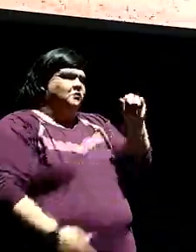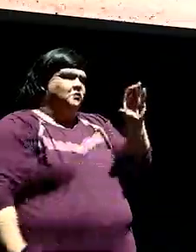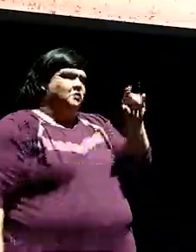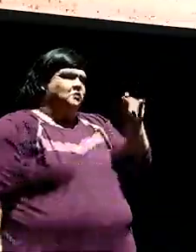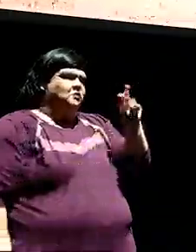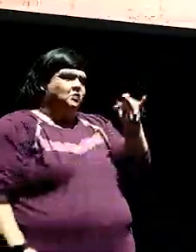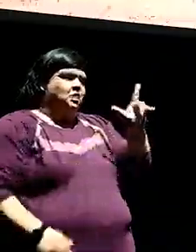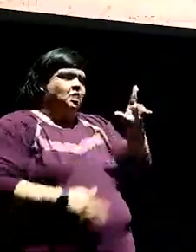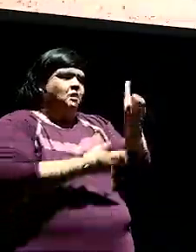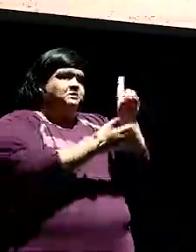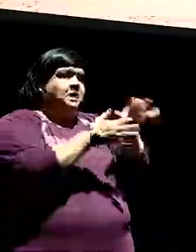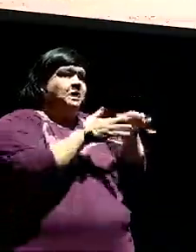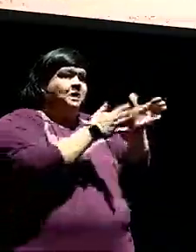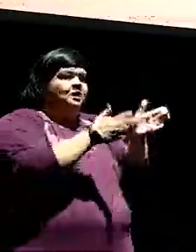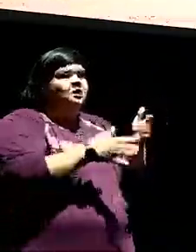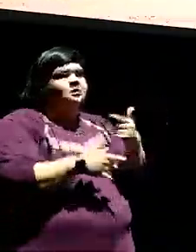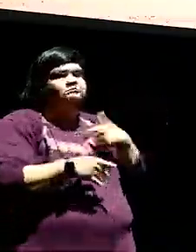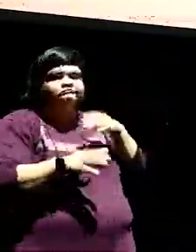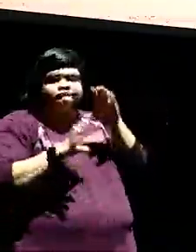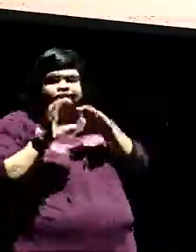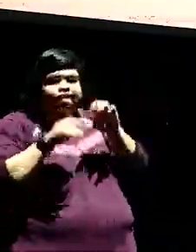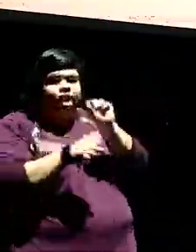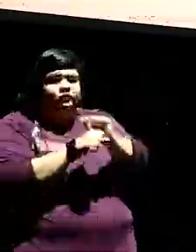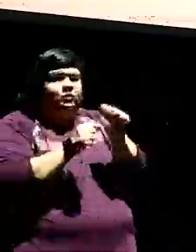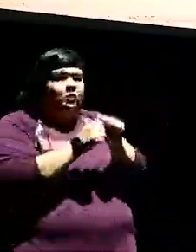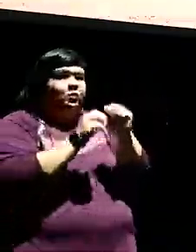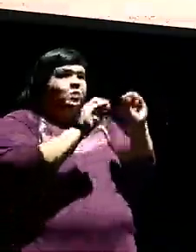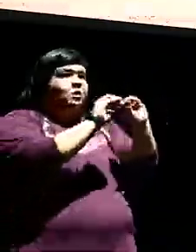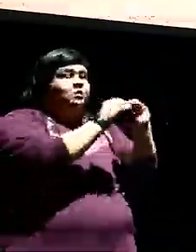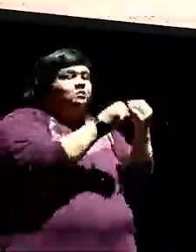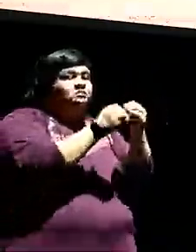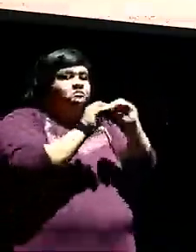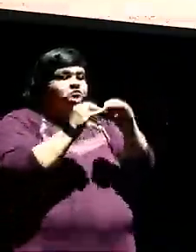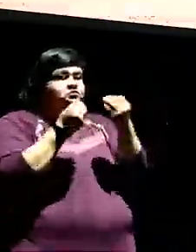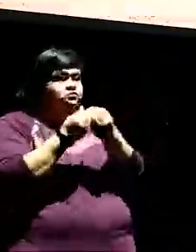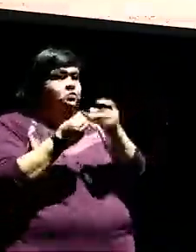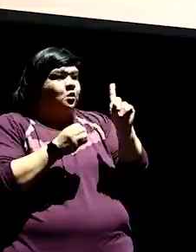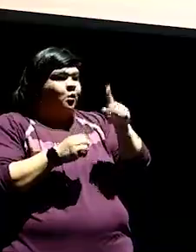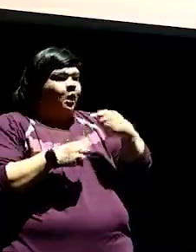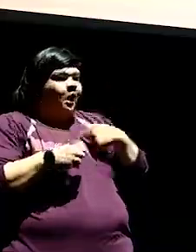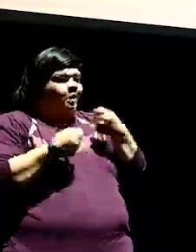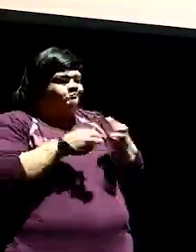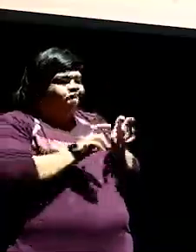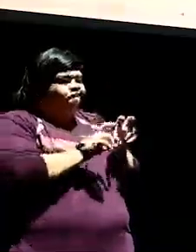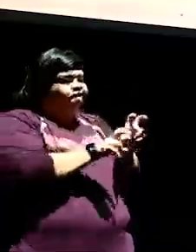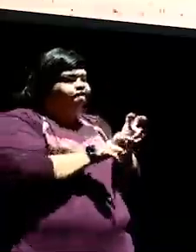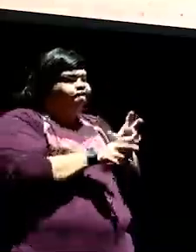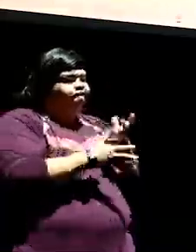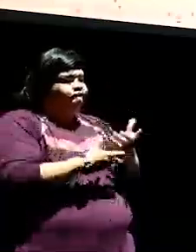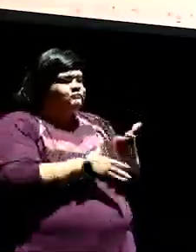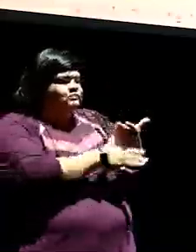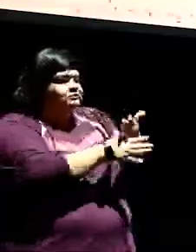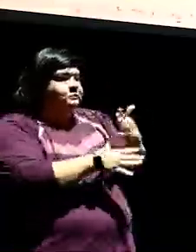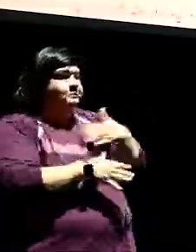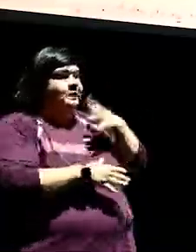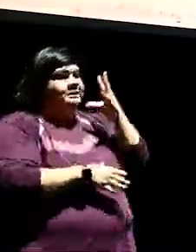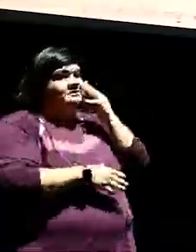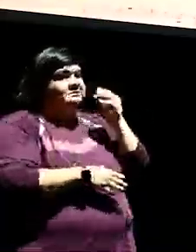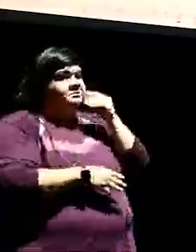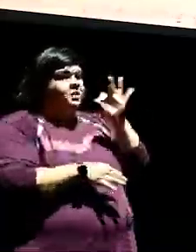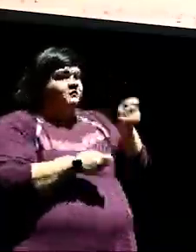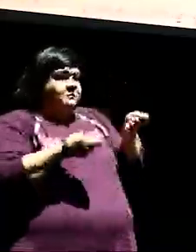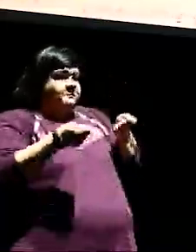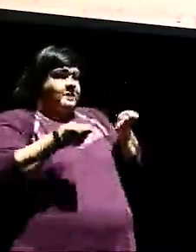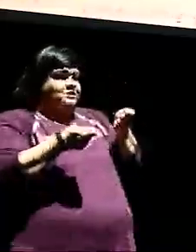looking to work with organizations that I can lend my experience of managing a brand in-house or on